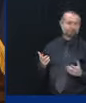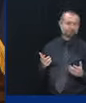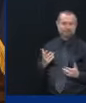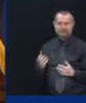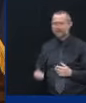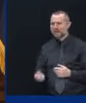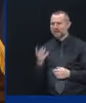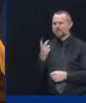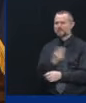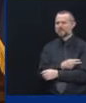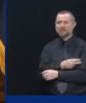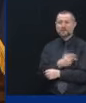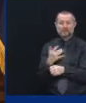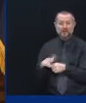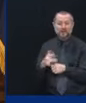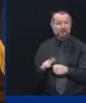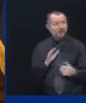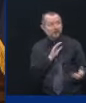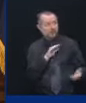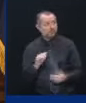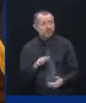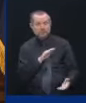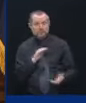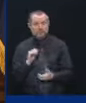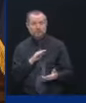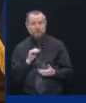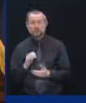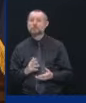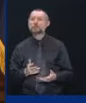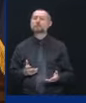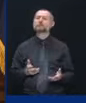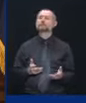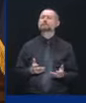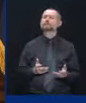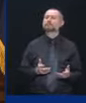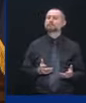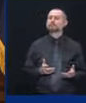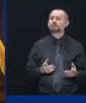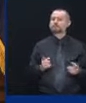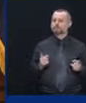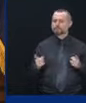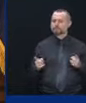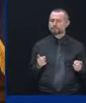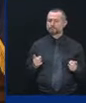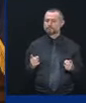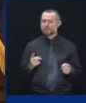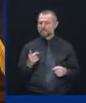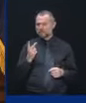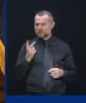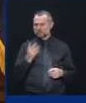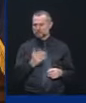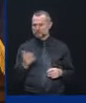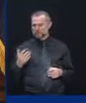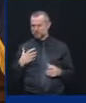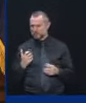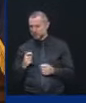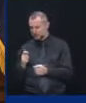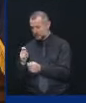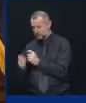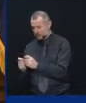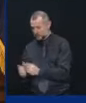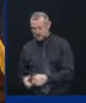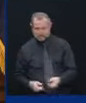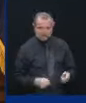the vaccine and how much you're getting. And those two variables